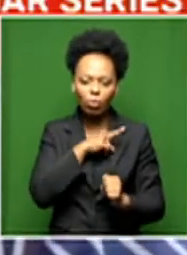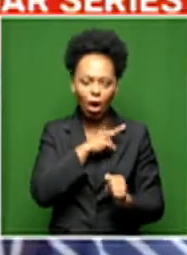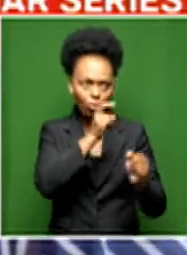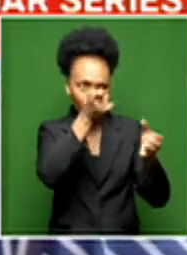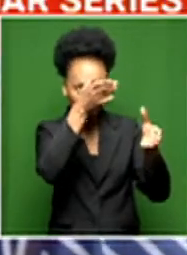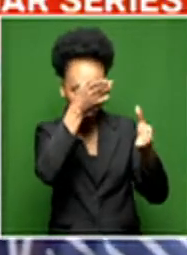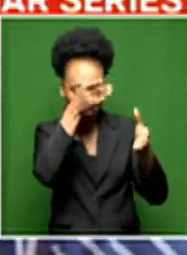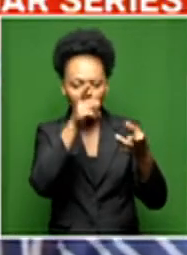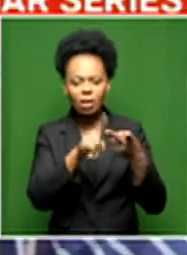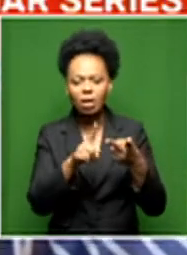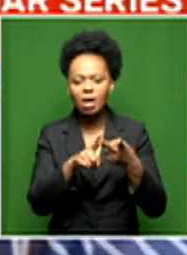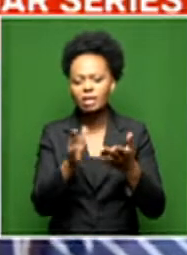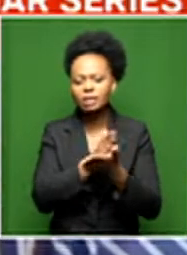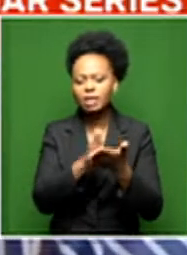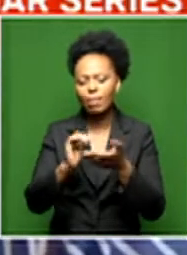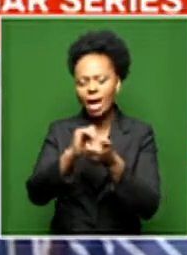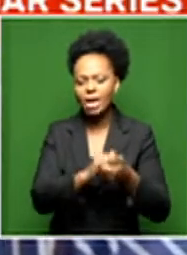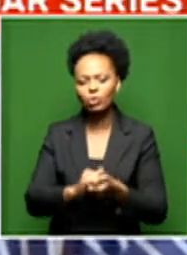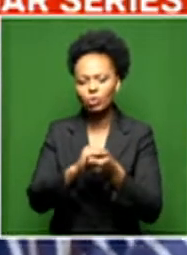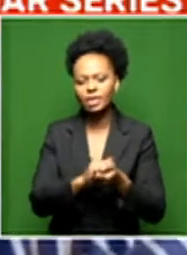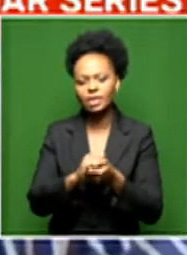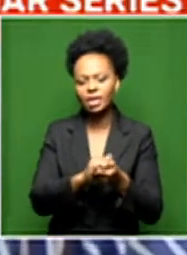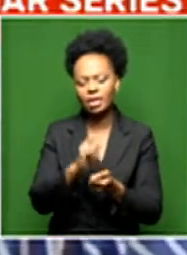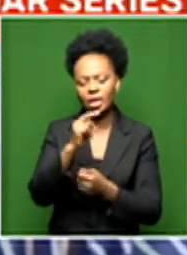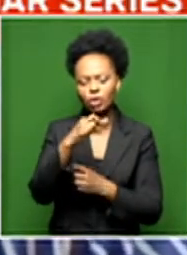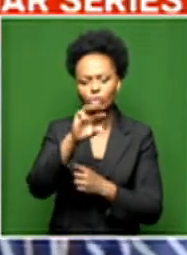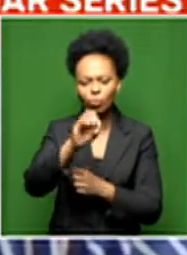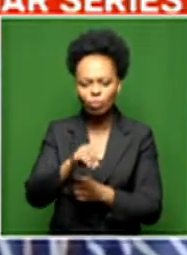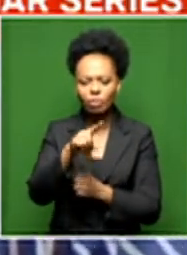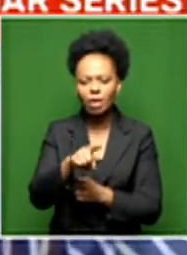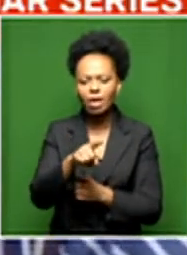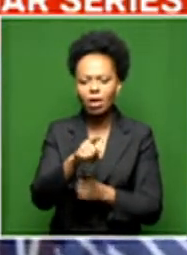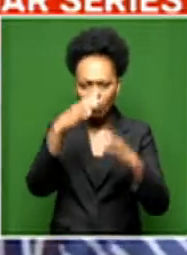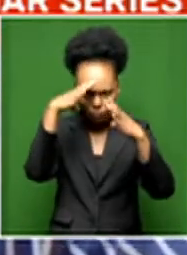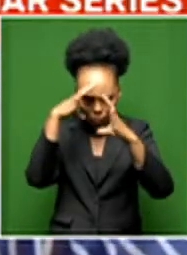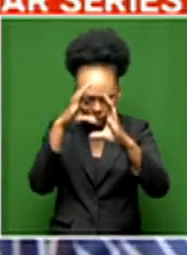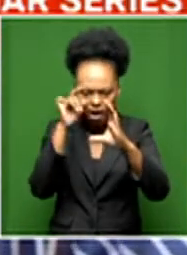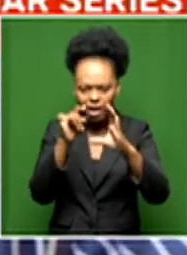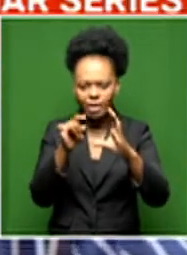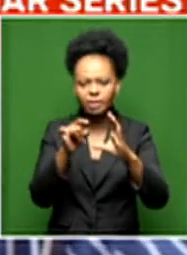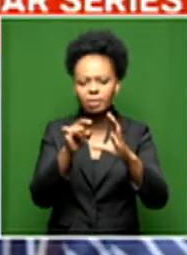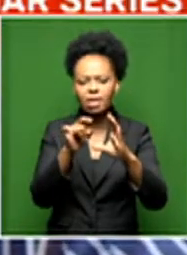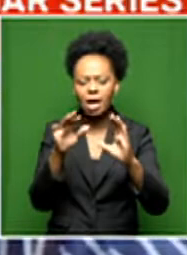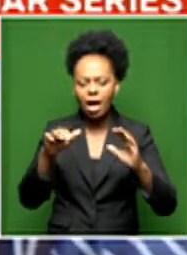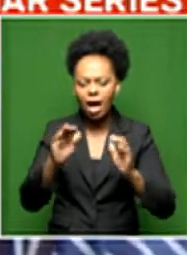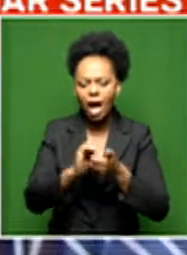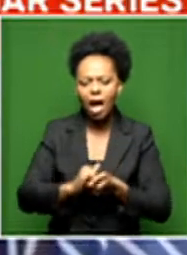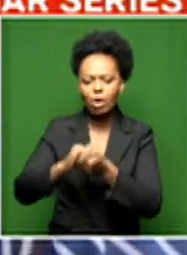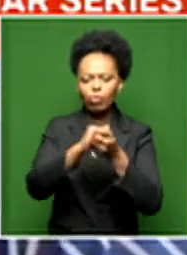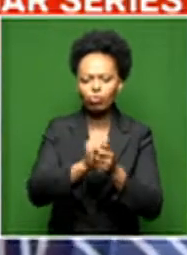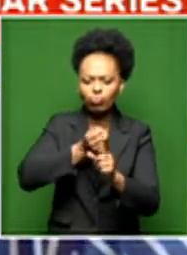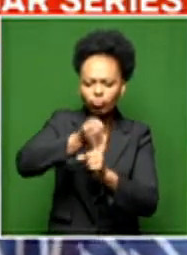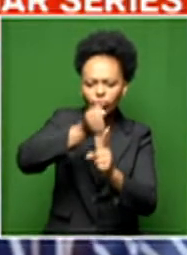Authors Association is mainly focused is a member-driven association that enhances